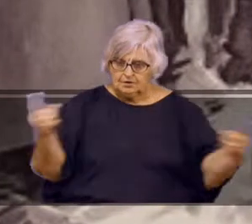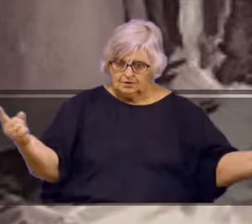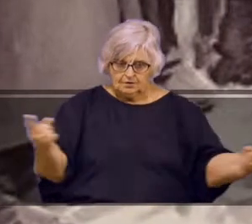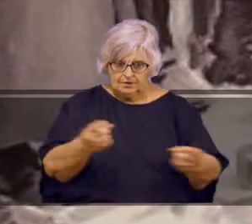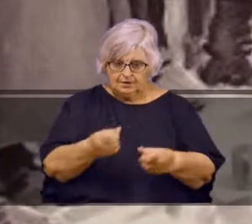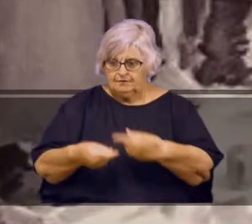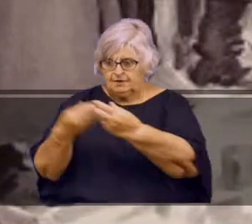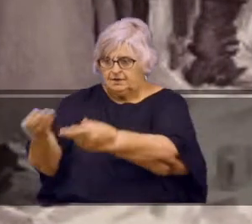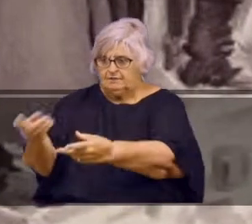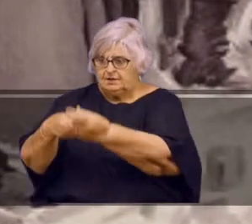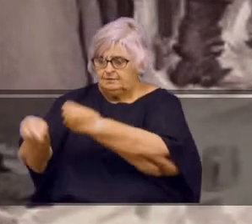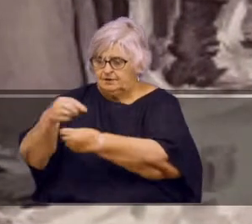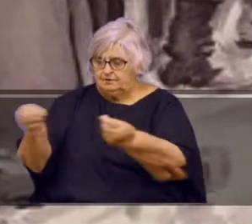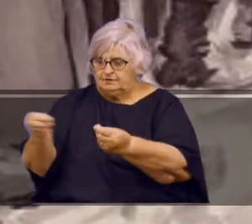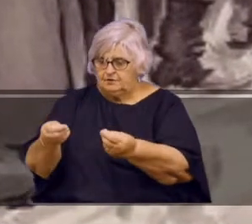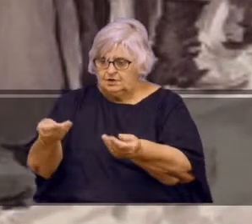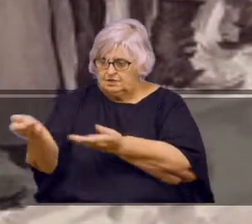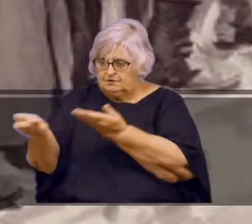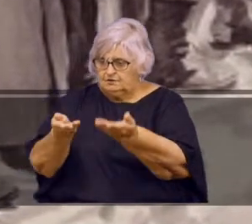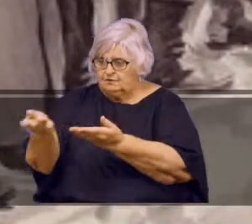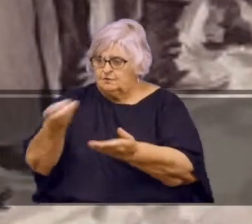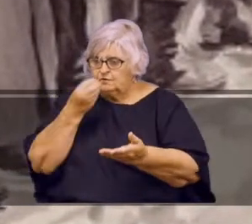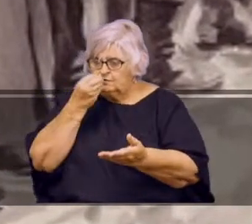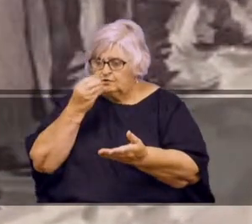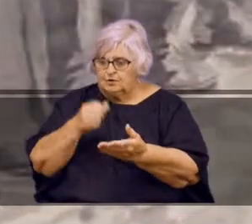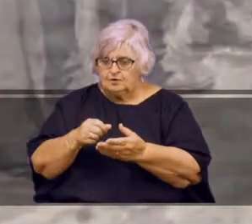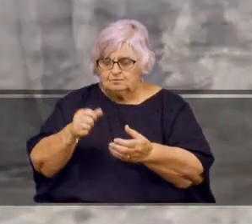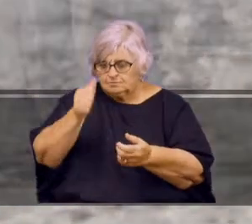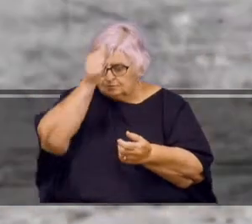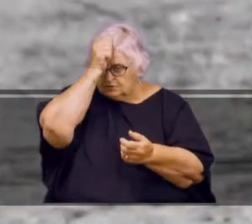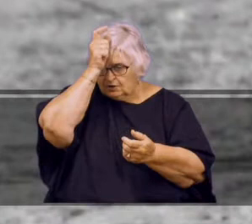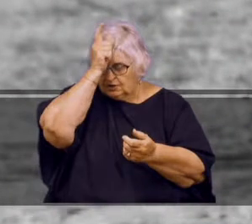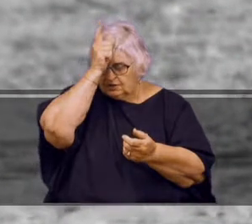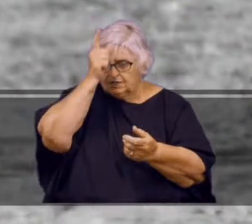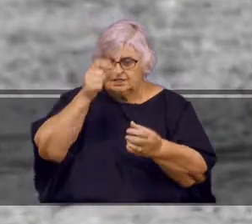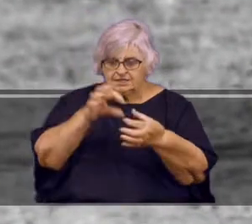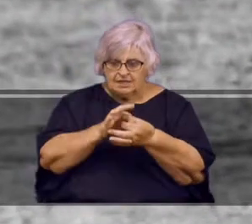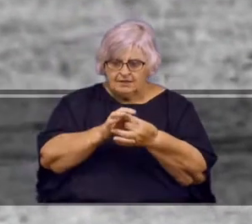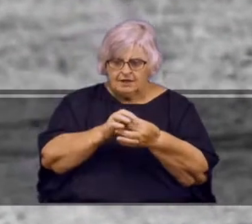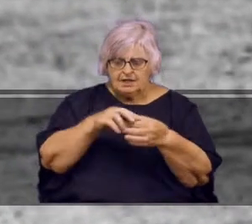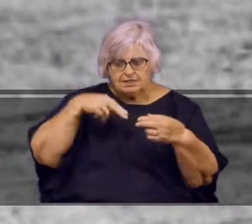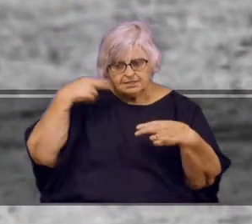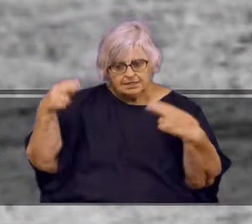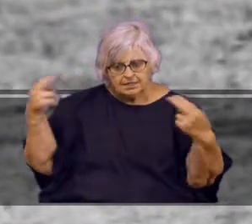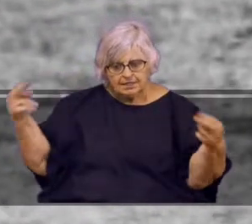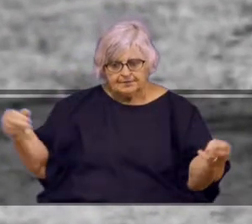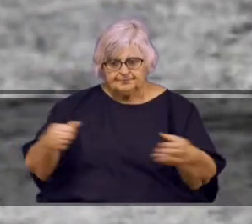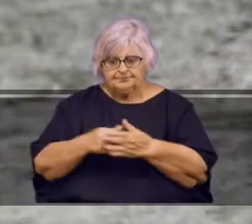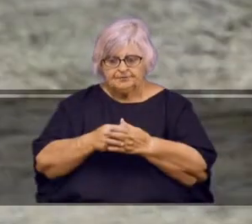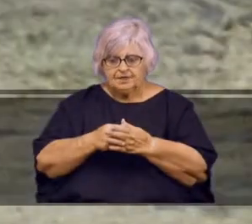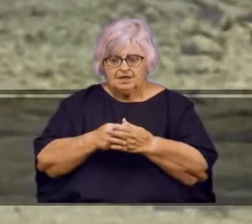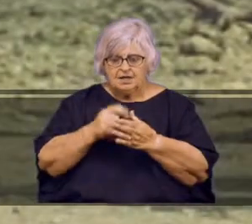bearing gifts, mingling, exchanging food and souvenirs, playing soccer games together, joining in carol singing,